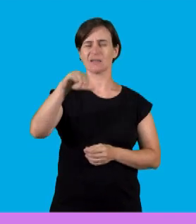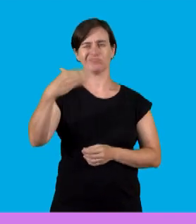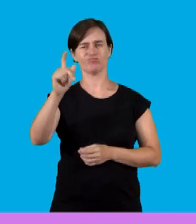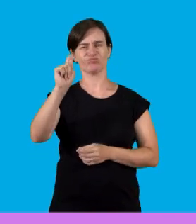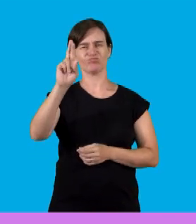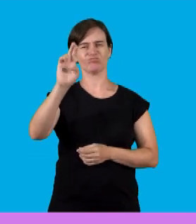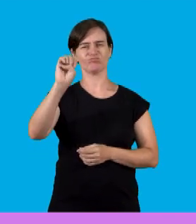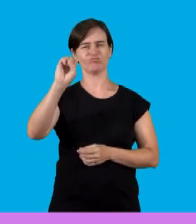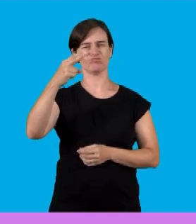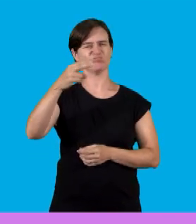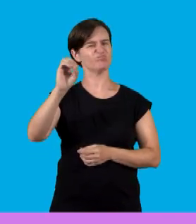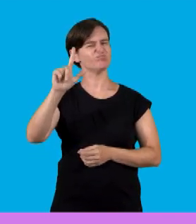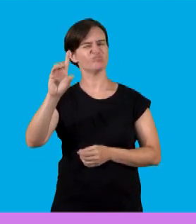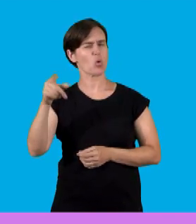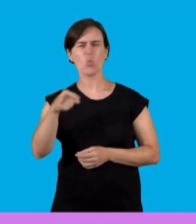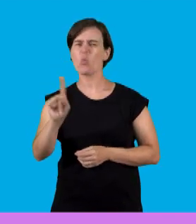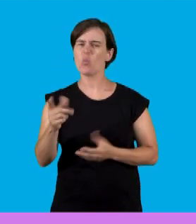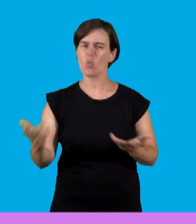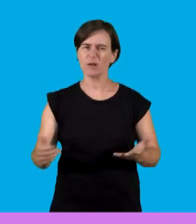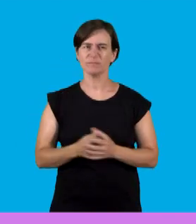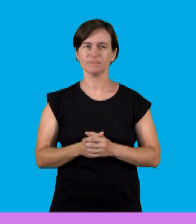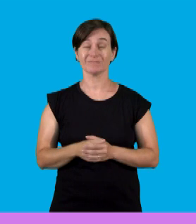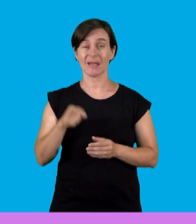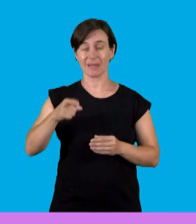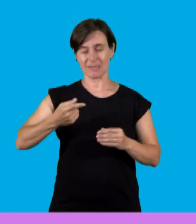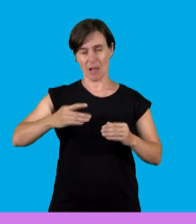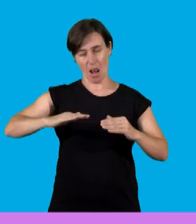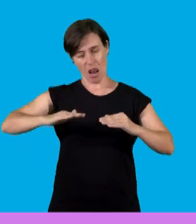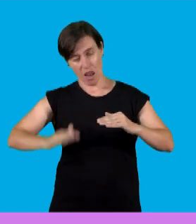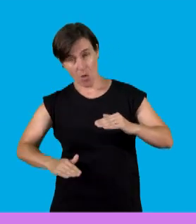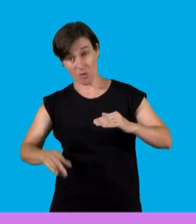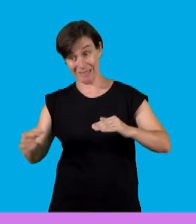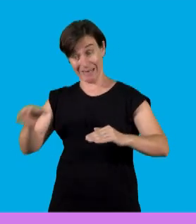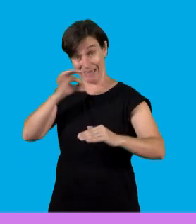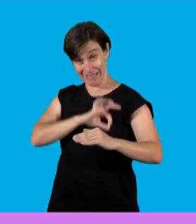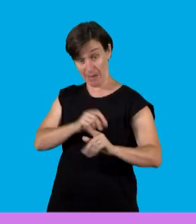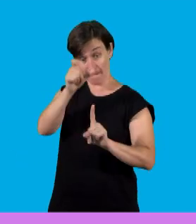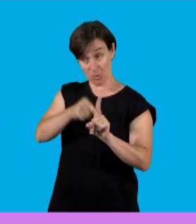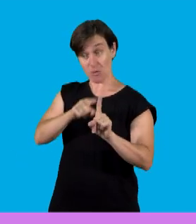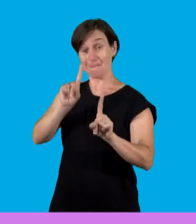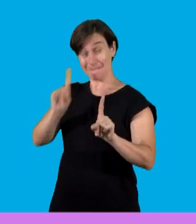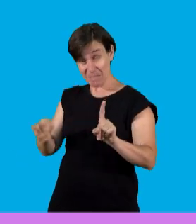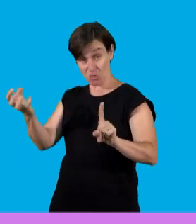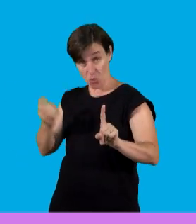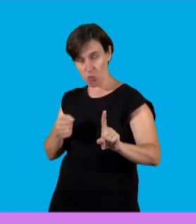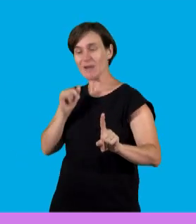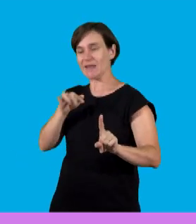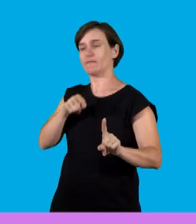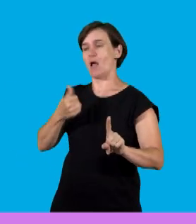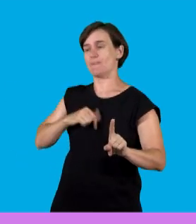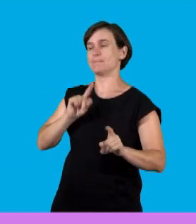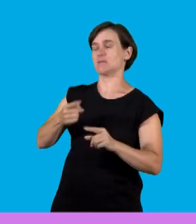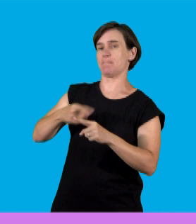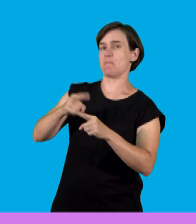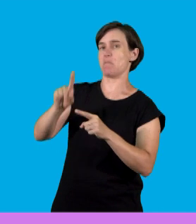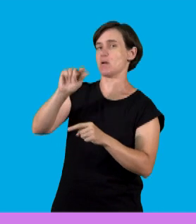Okay, very important. What is the tax threshold? The minimum income, right? One has to earn to qualify to pay income tax